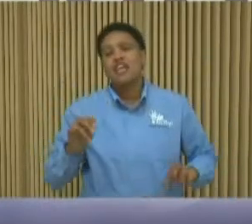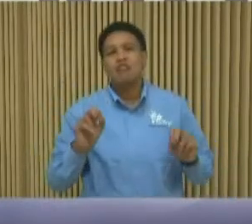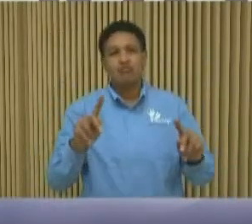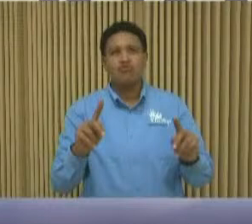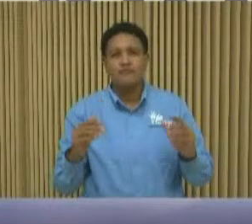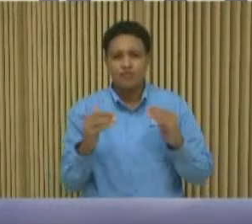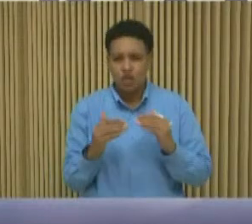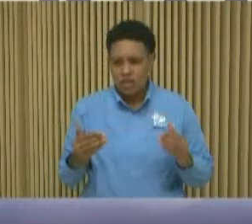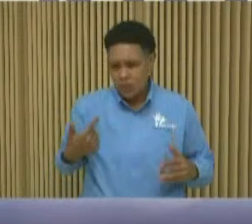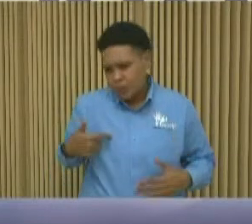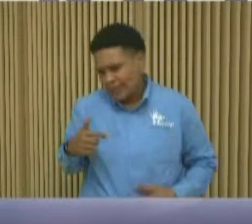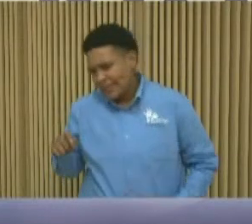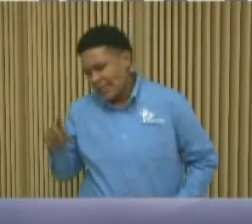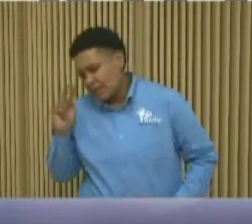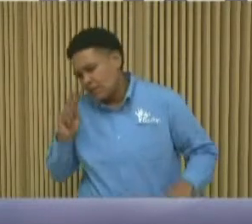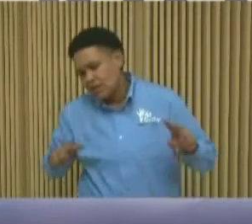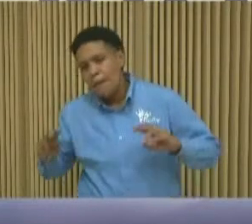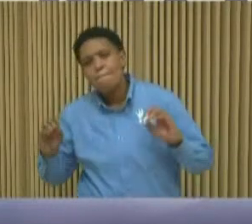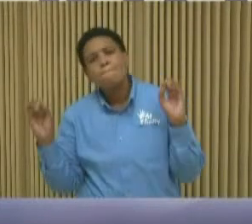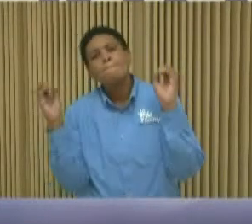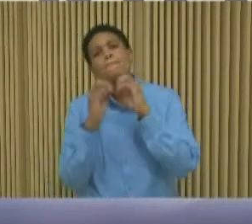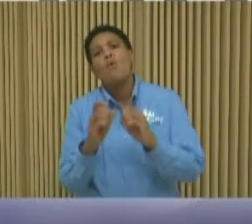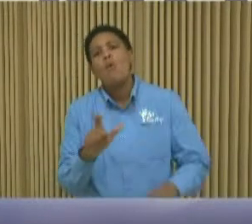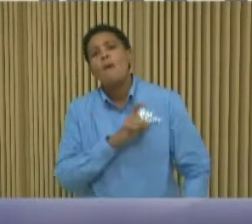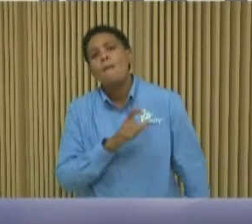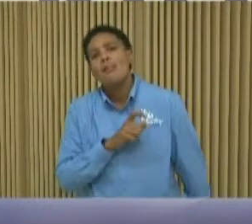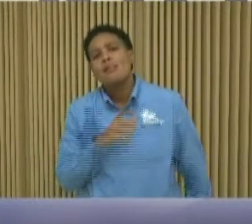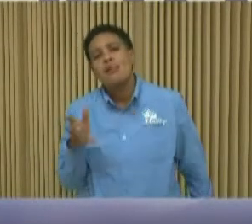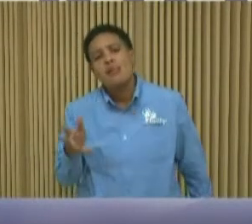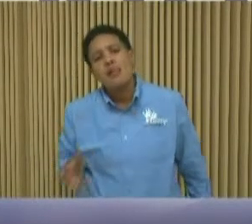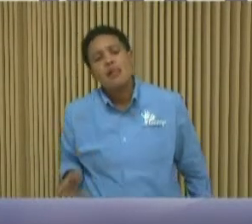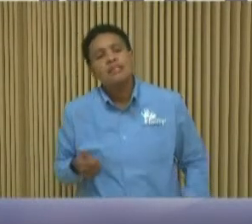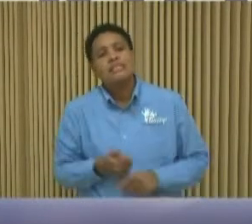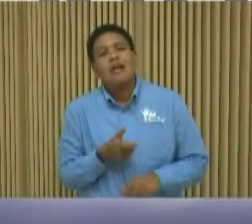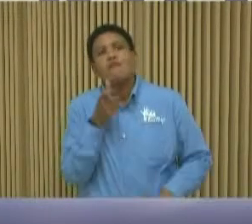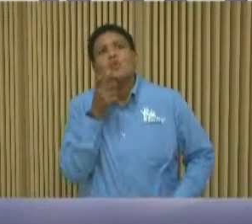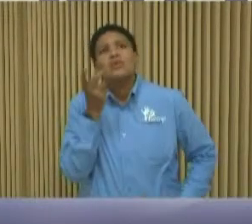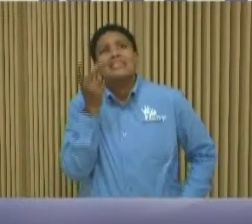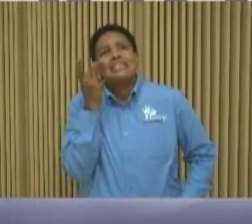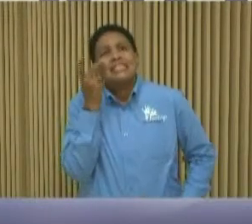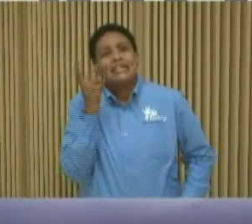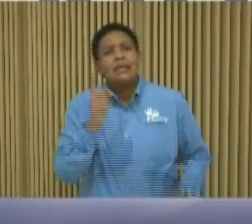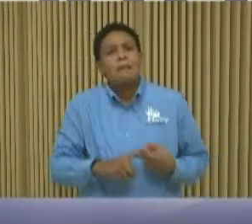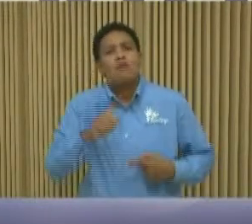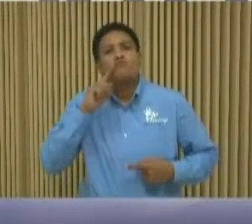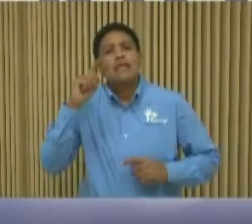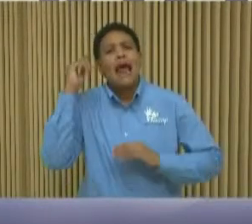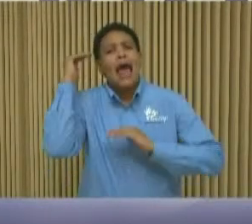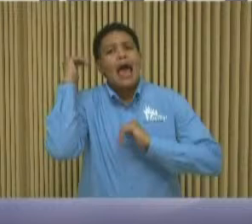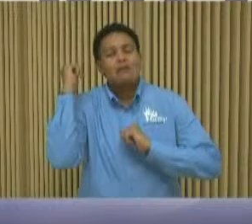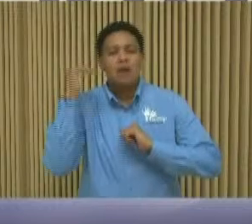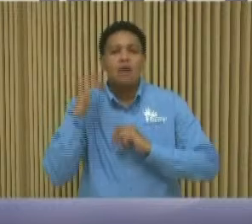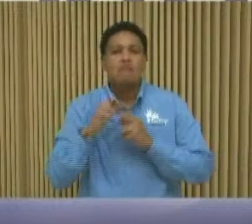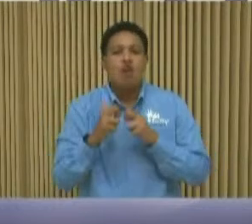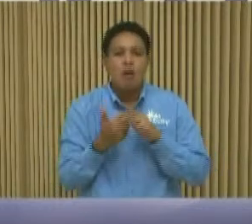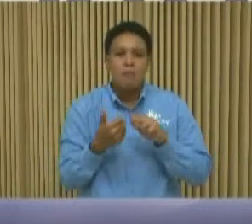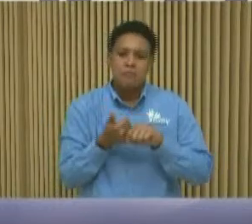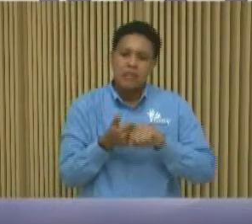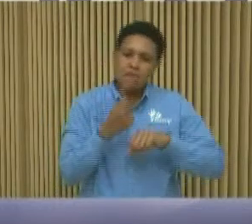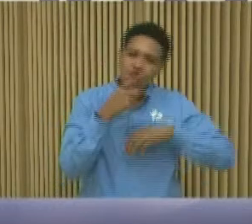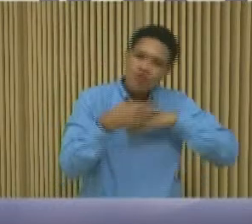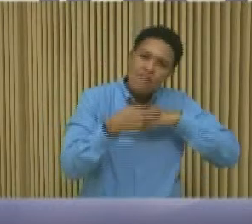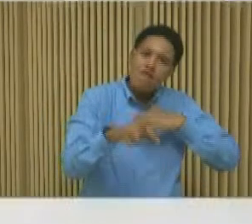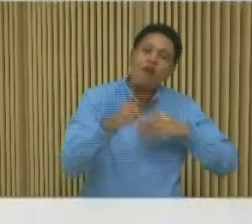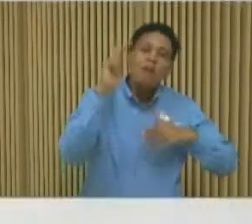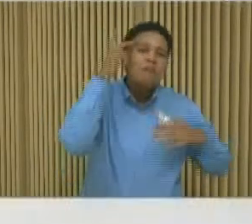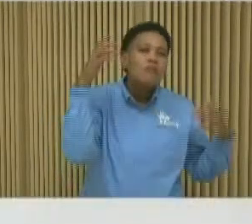that we need more policemen who see and anticipate problems to refer the